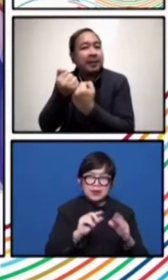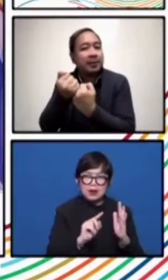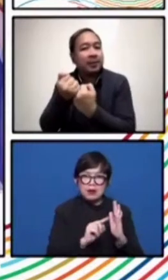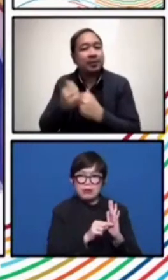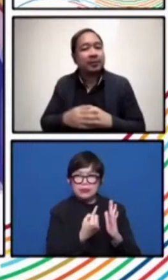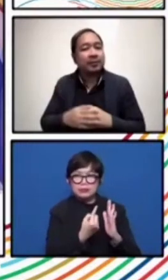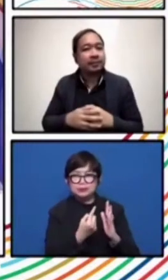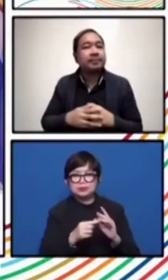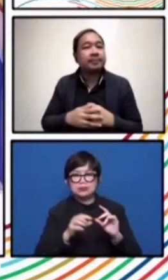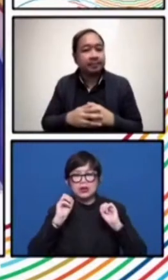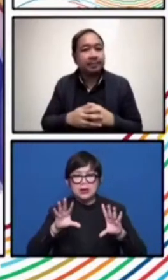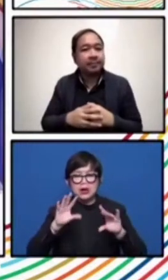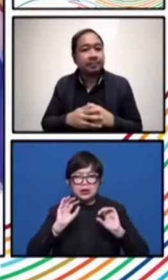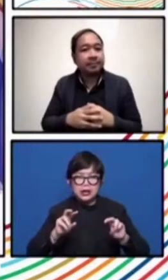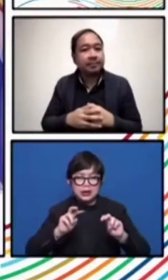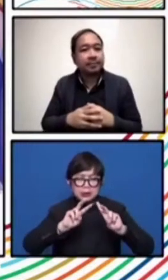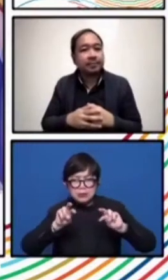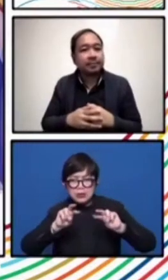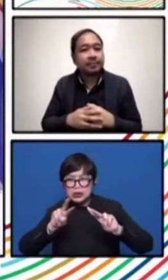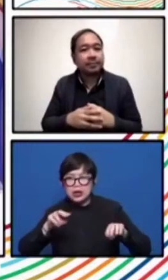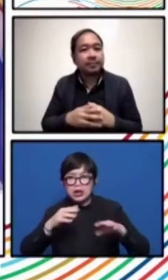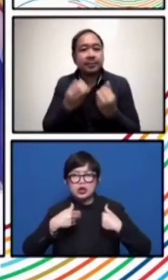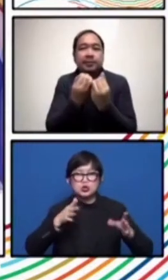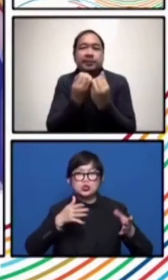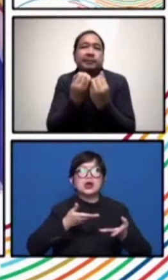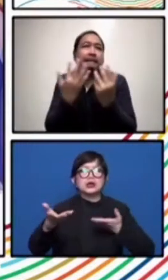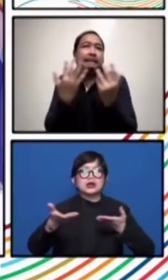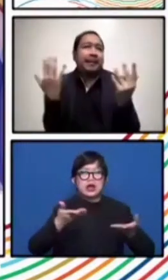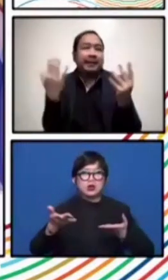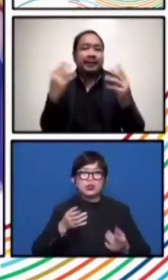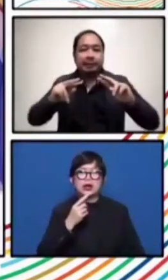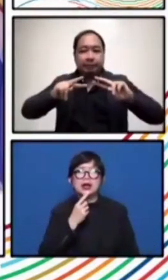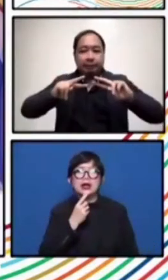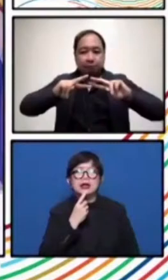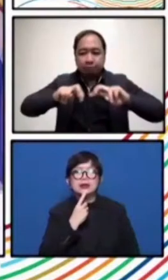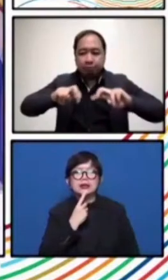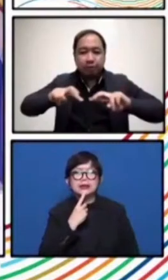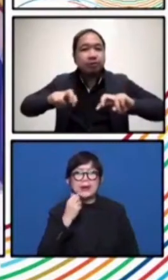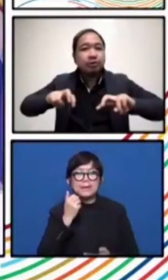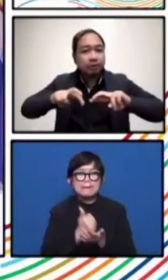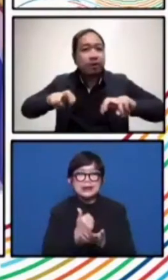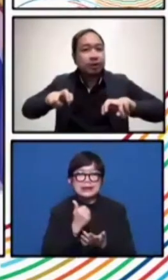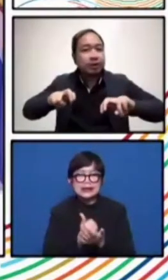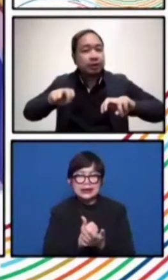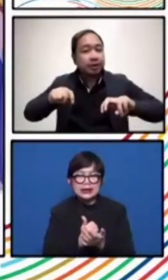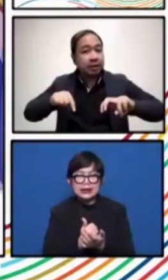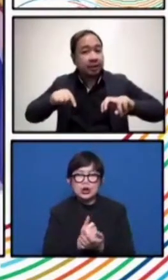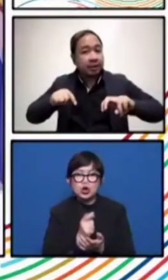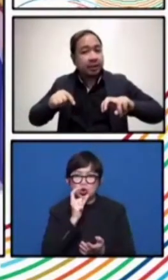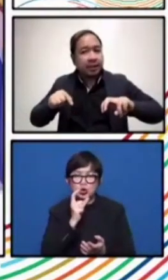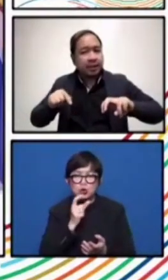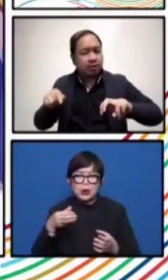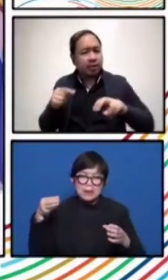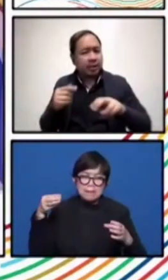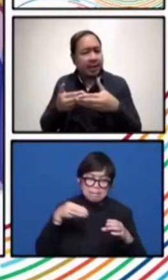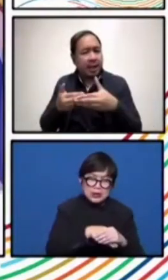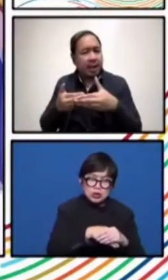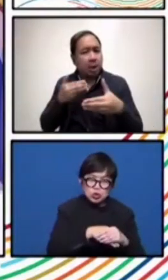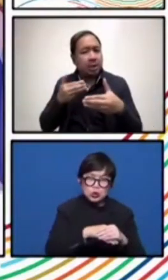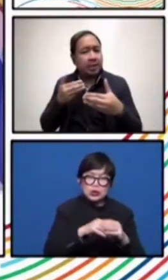on how good early intervention can support families can